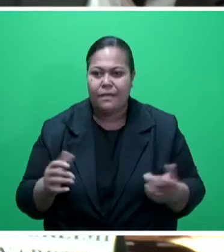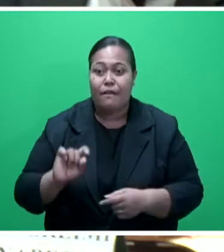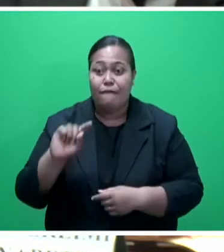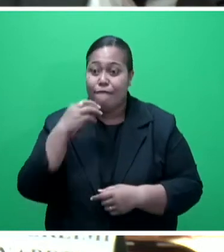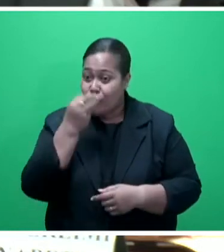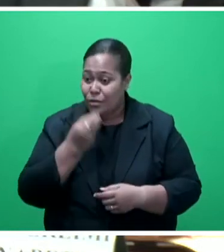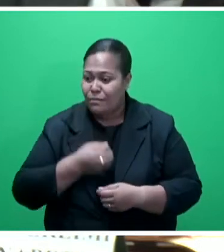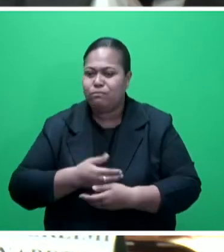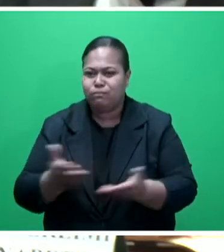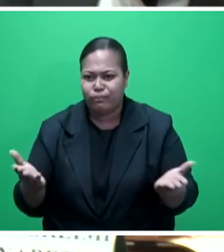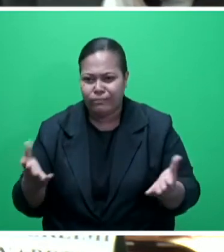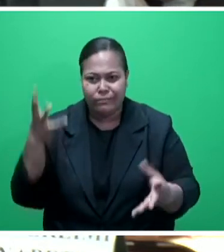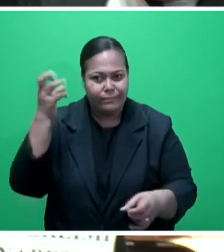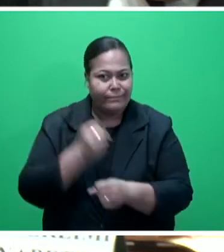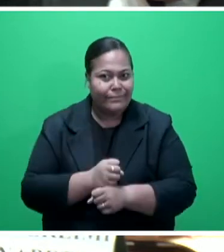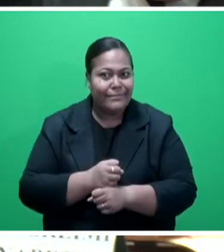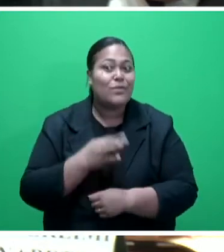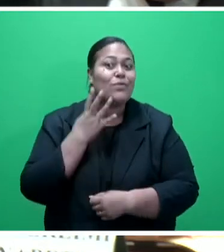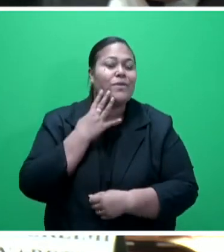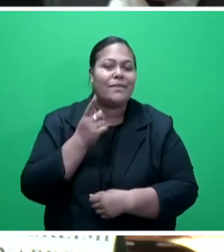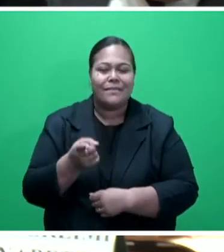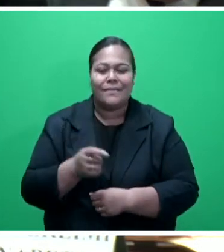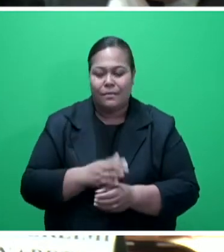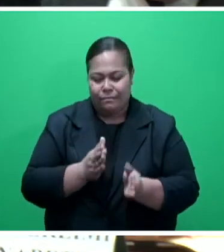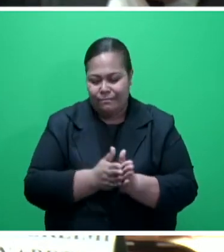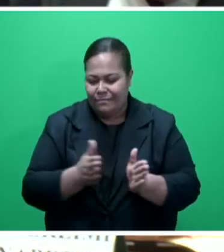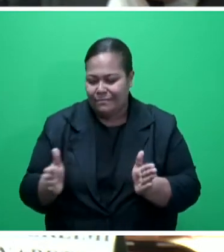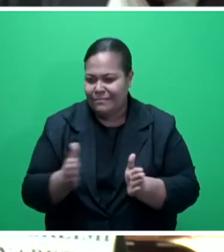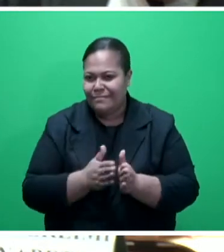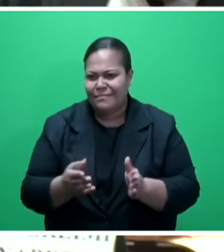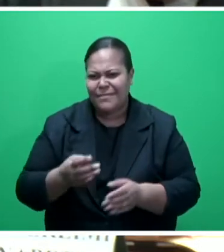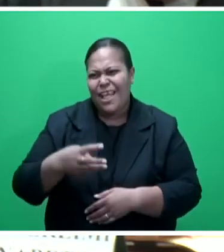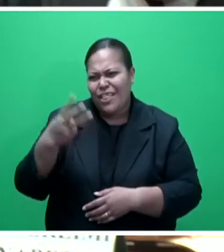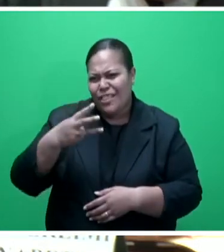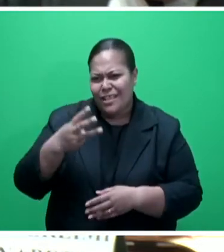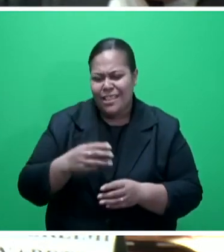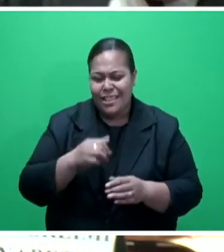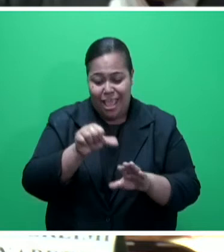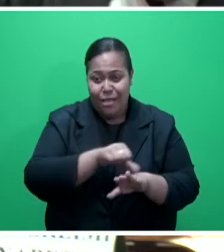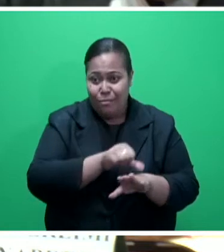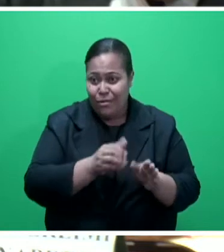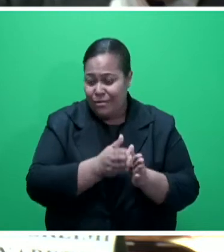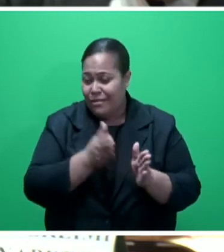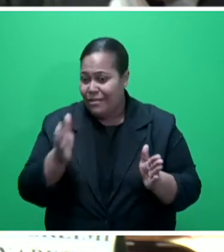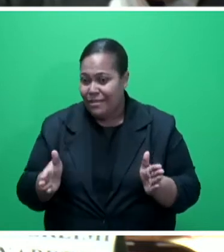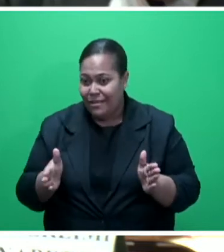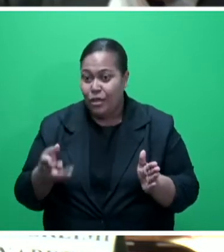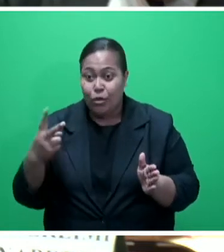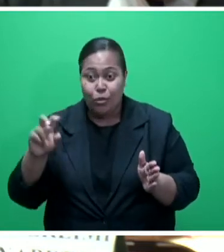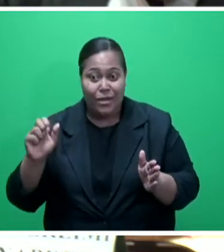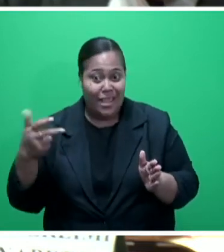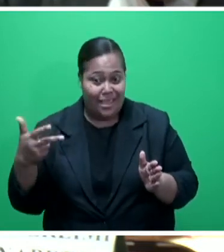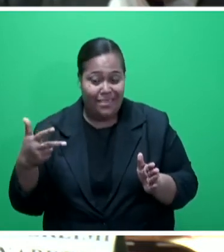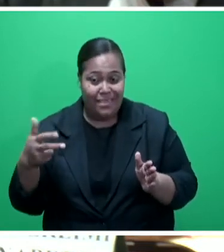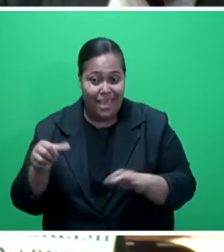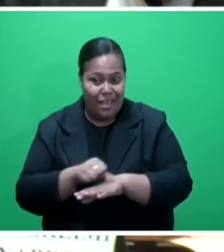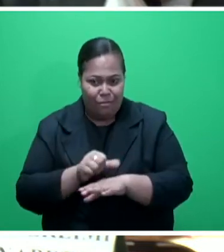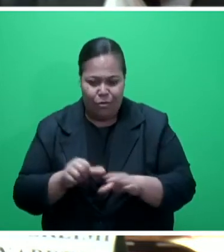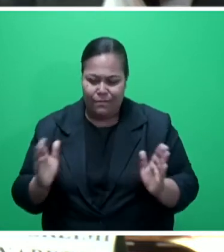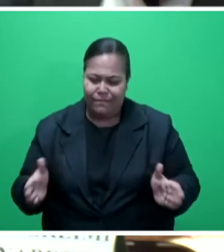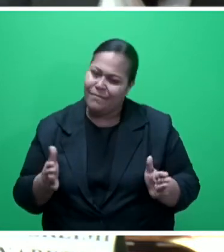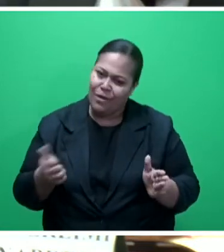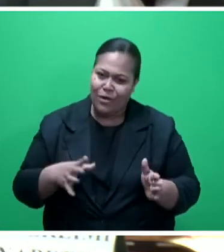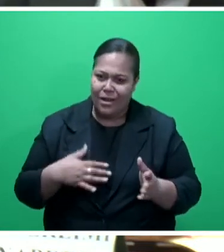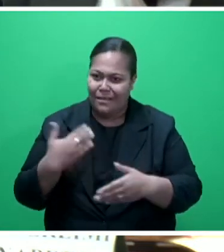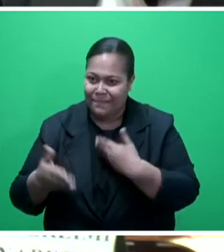concluded within the period of 13th April to the 28th, as I had mentioned